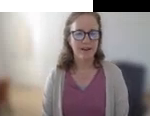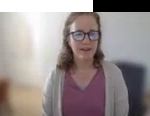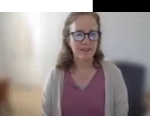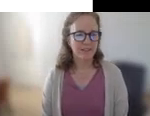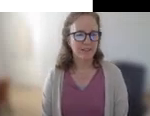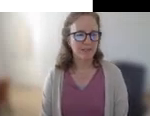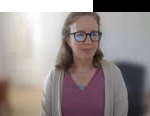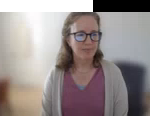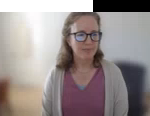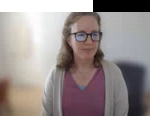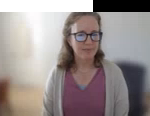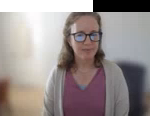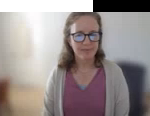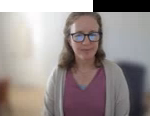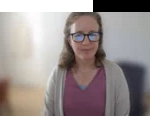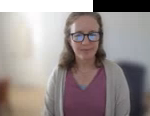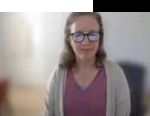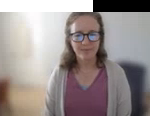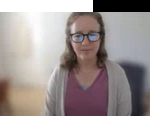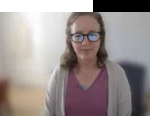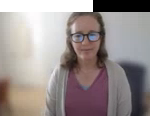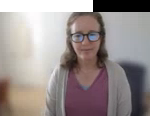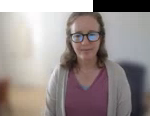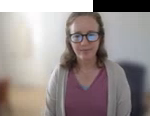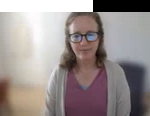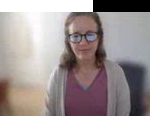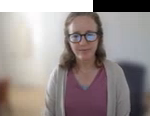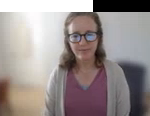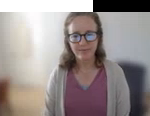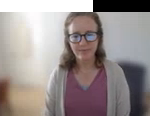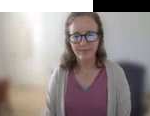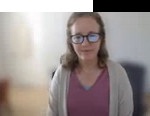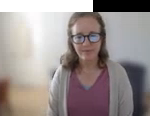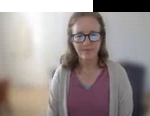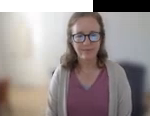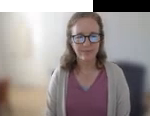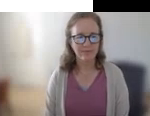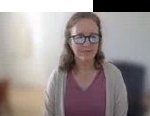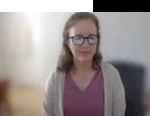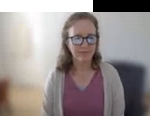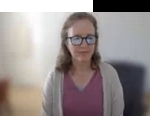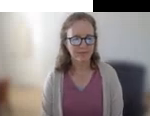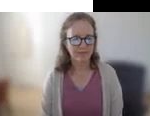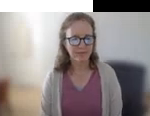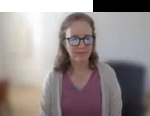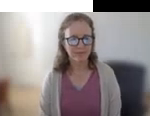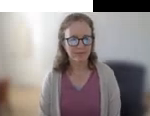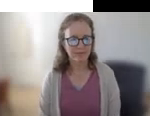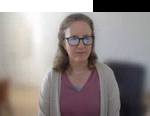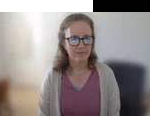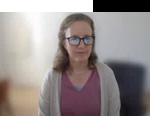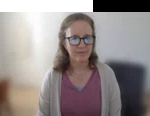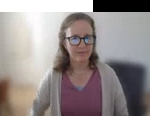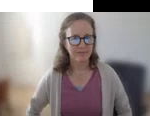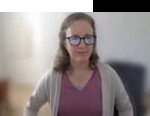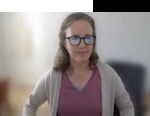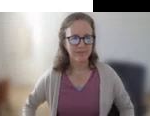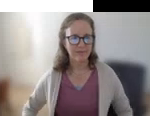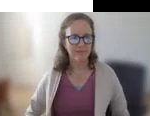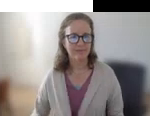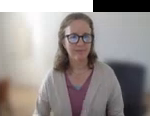without a disability. We know that we have the power to deconstruct